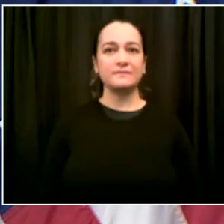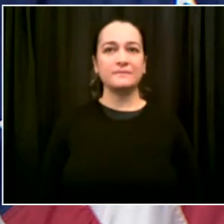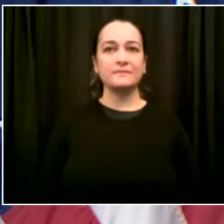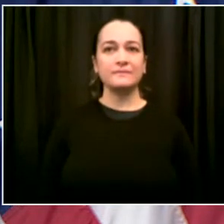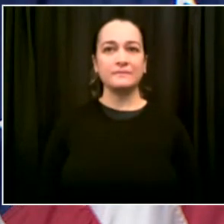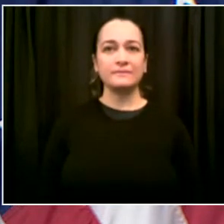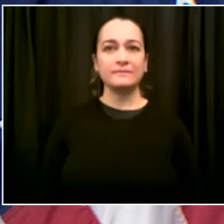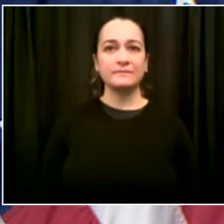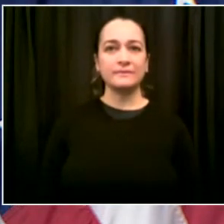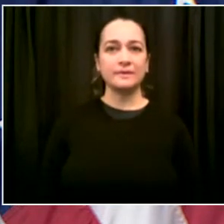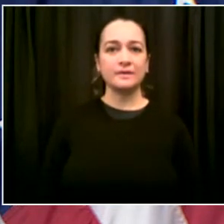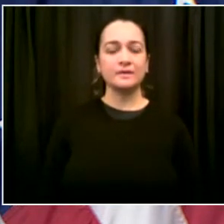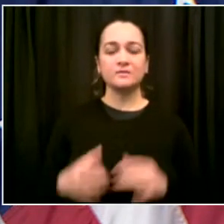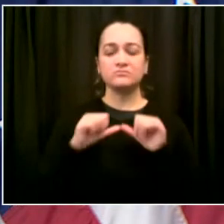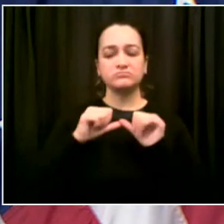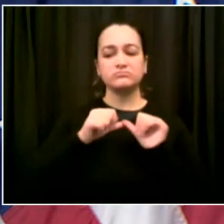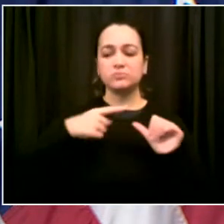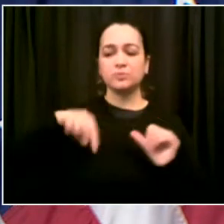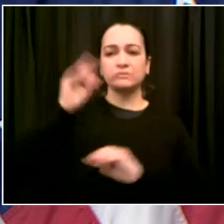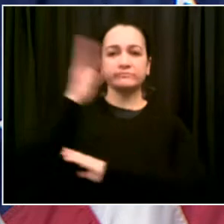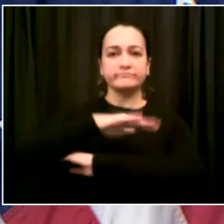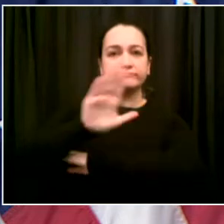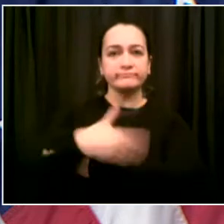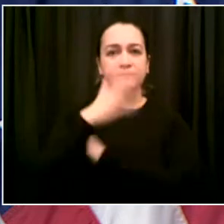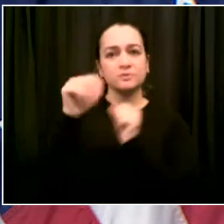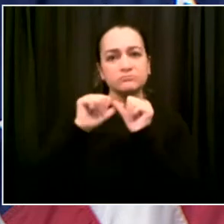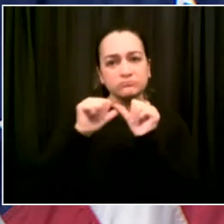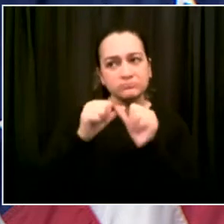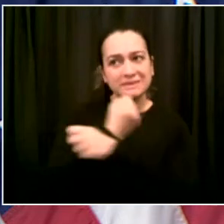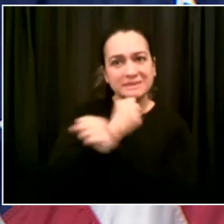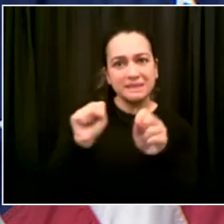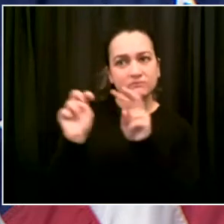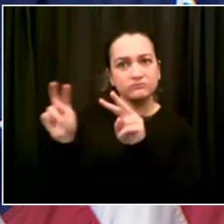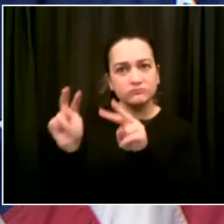time and be very safe and cautious while they're out shoveling,